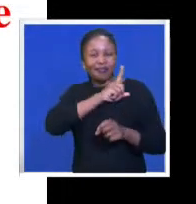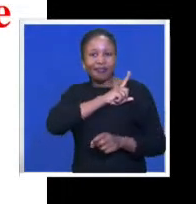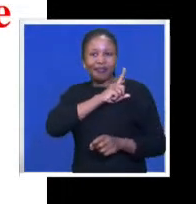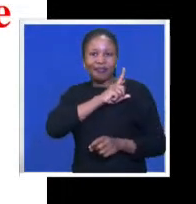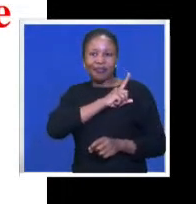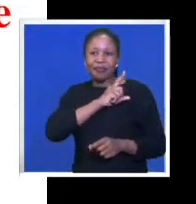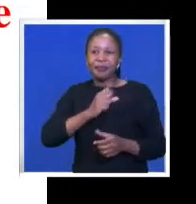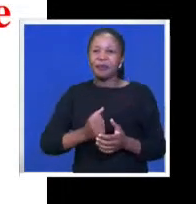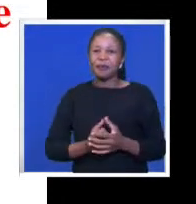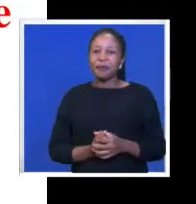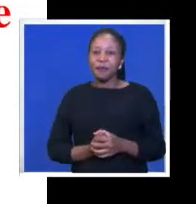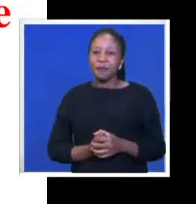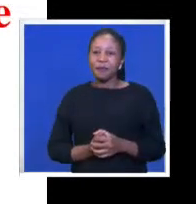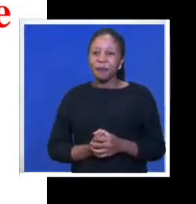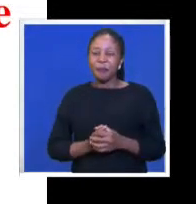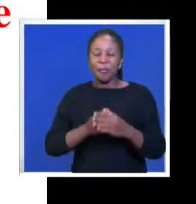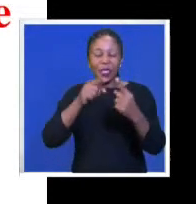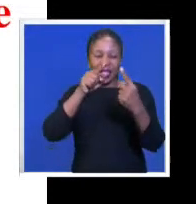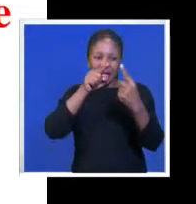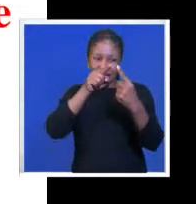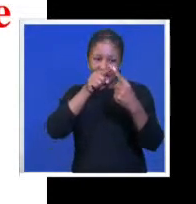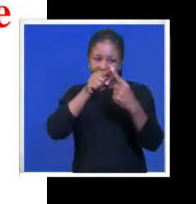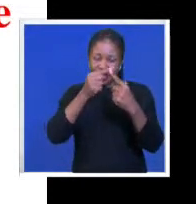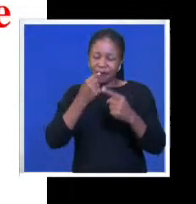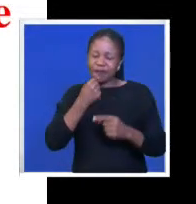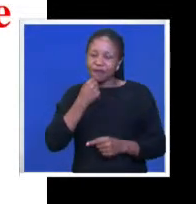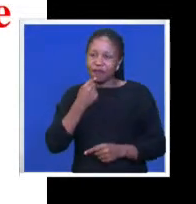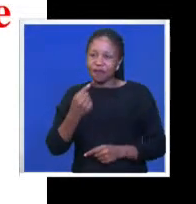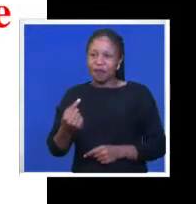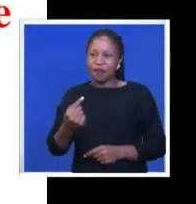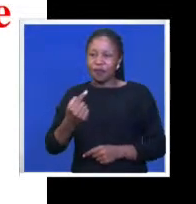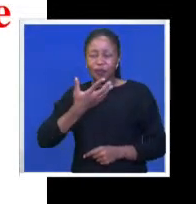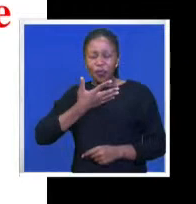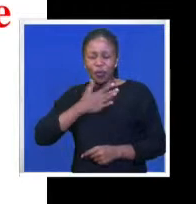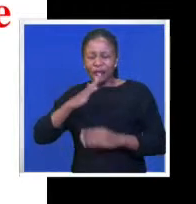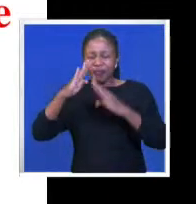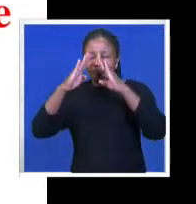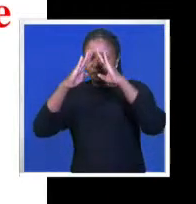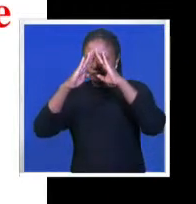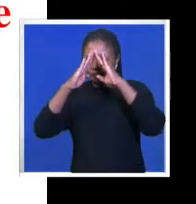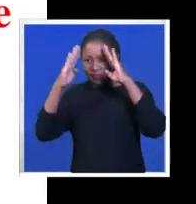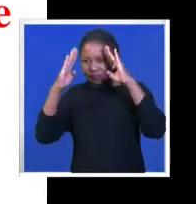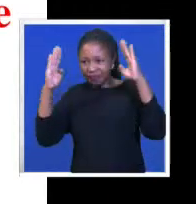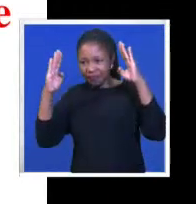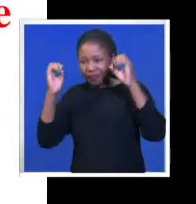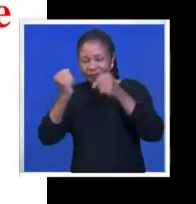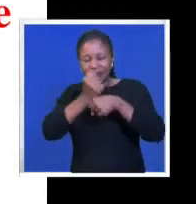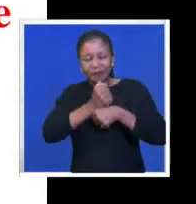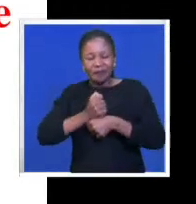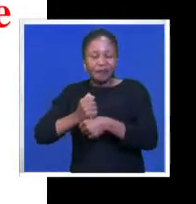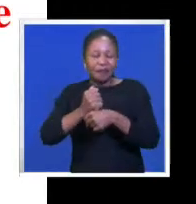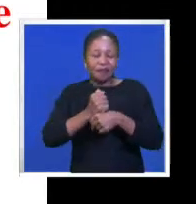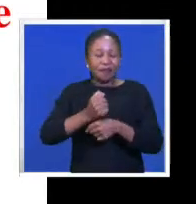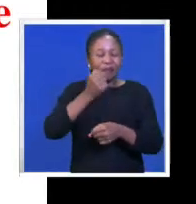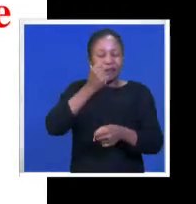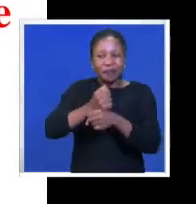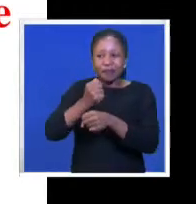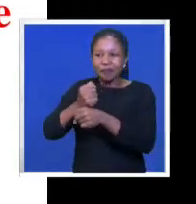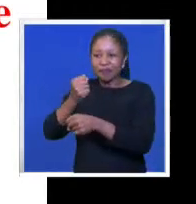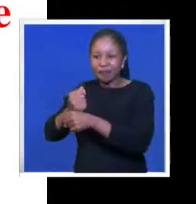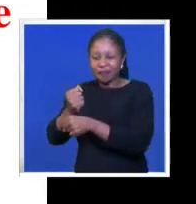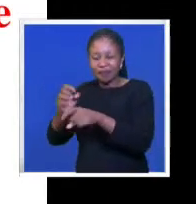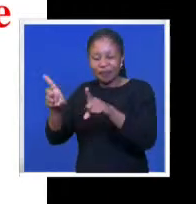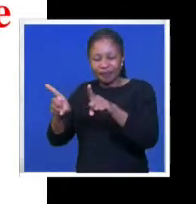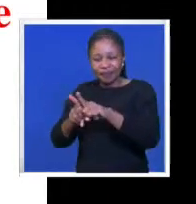lesson is to bring awareness on the roles or the responsibilities given to Adam